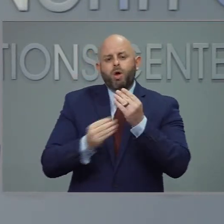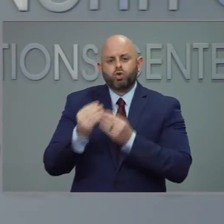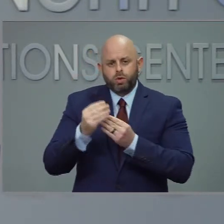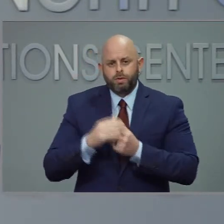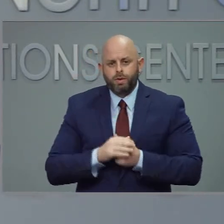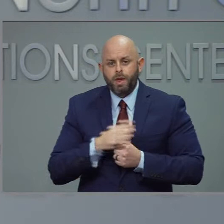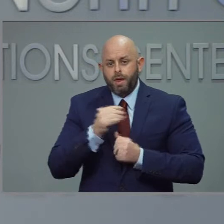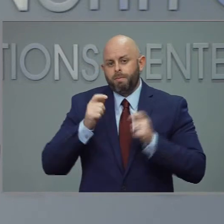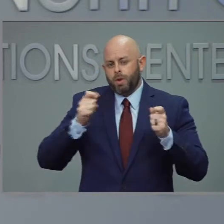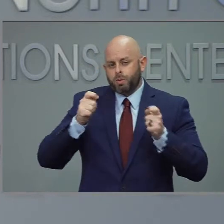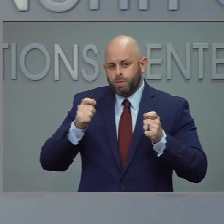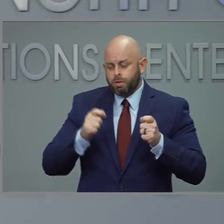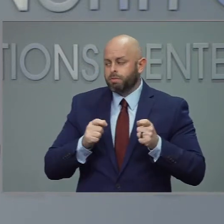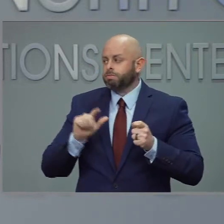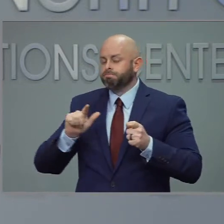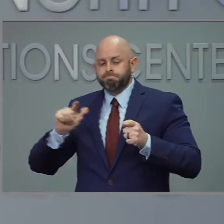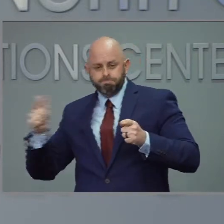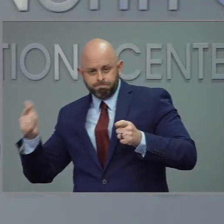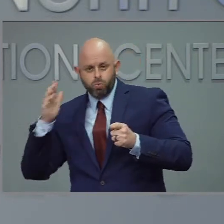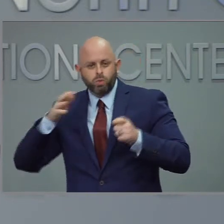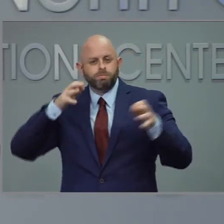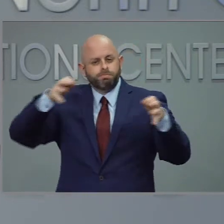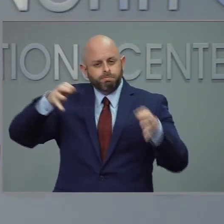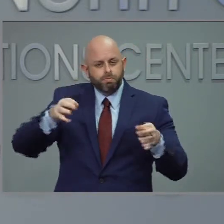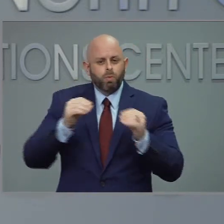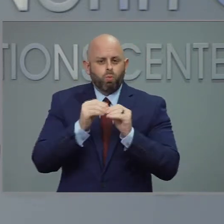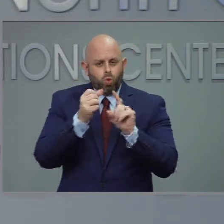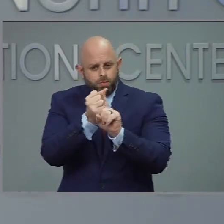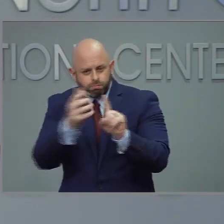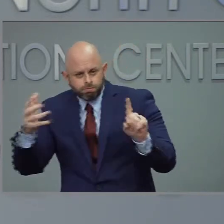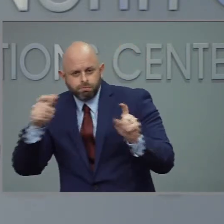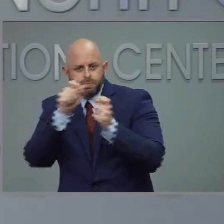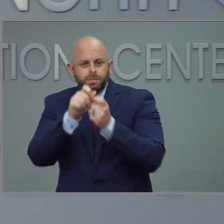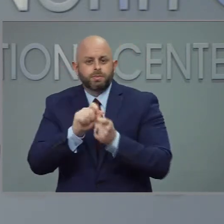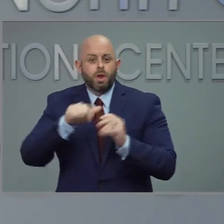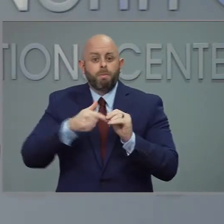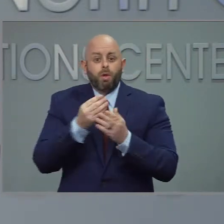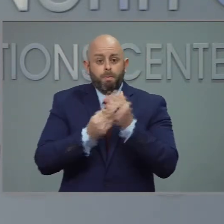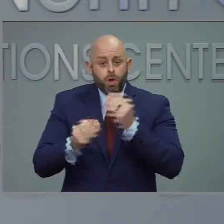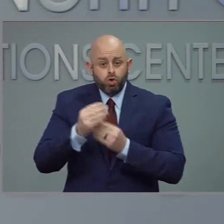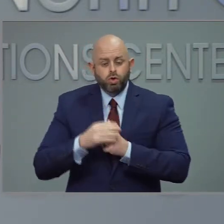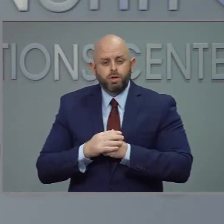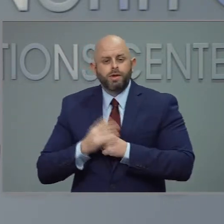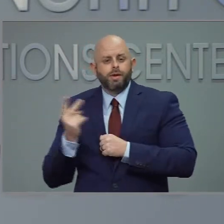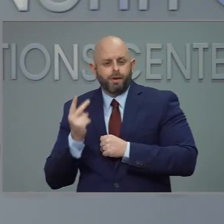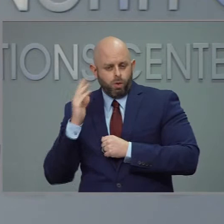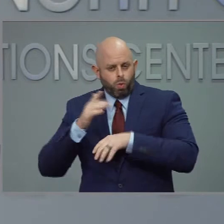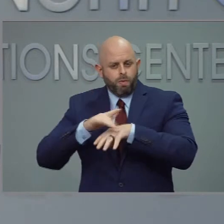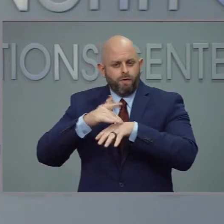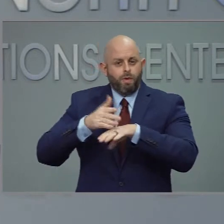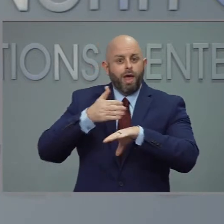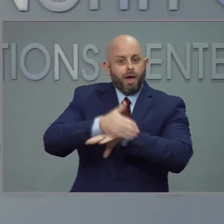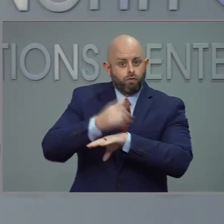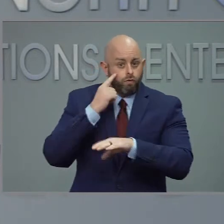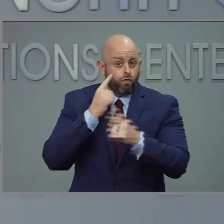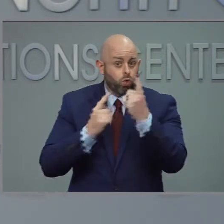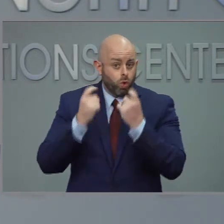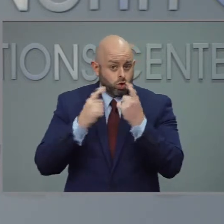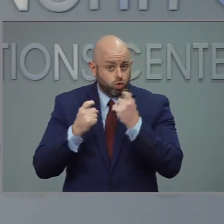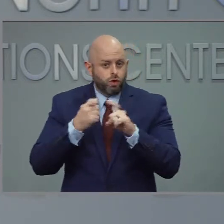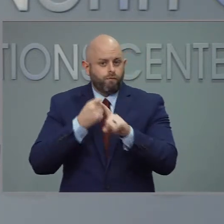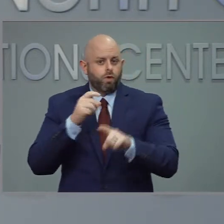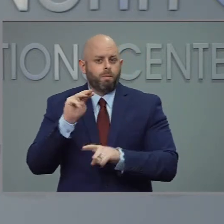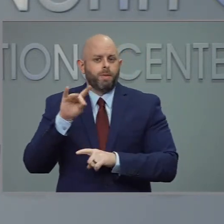Management. He'll share more details about the budget, and then he and I will be available for questions from the